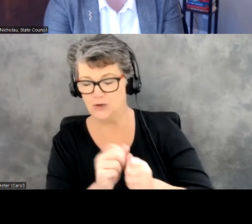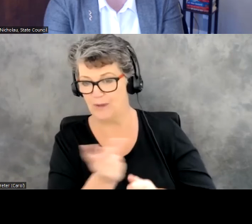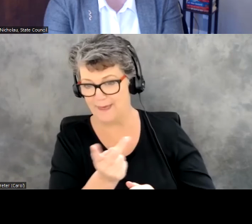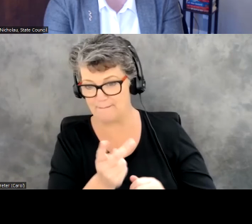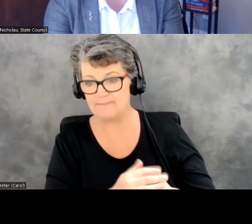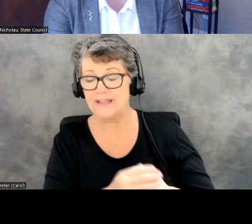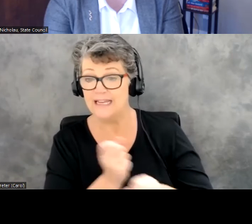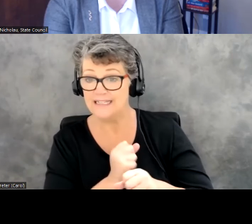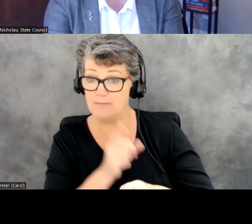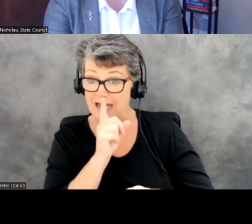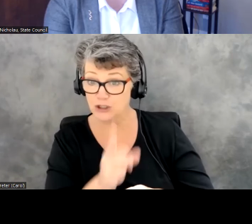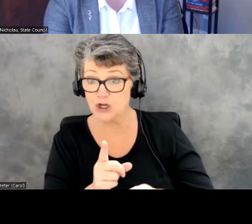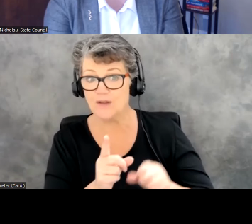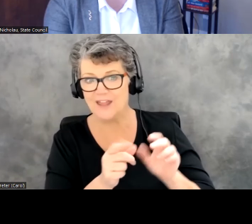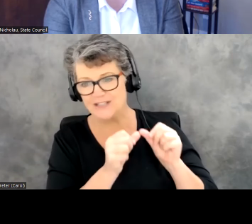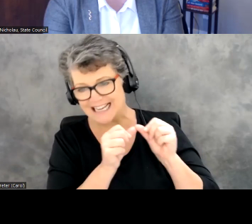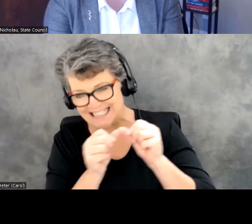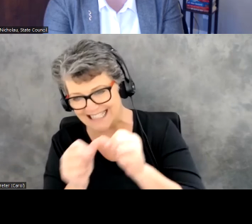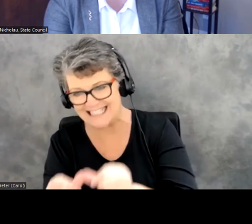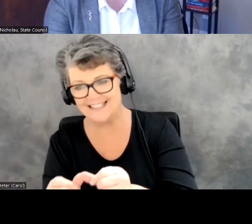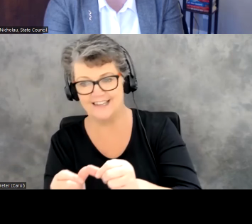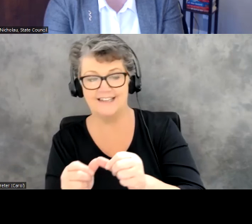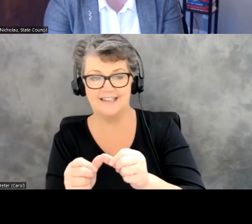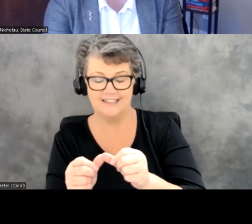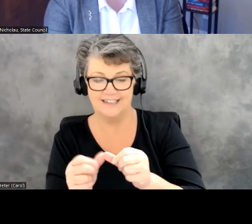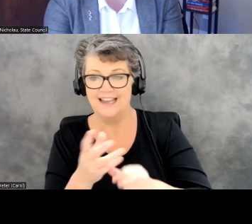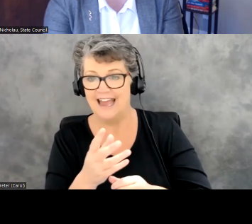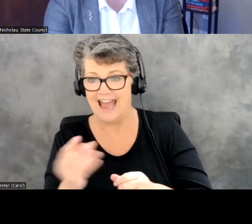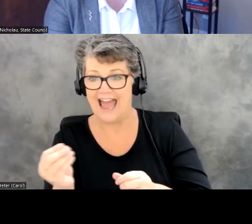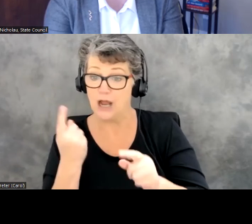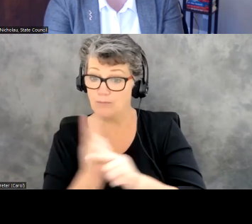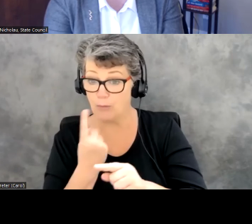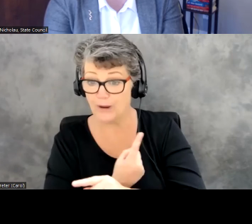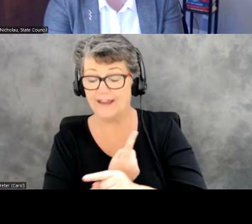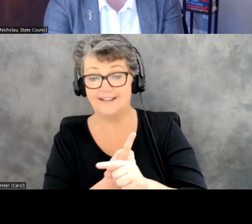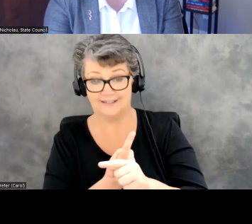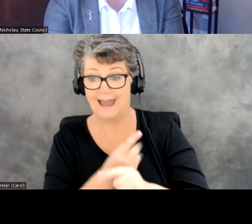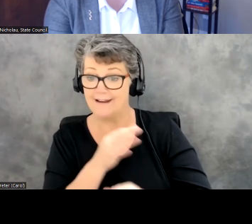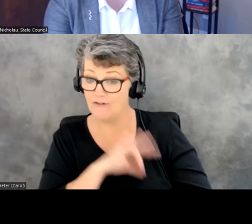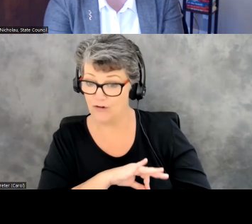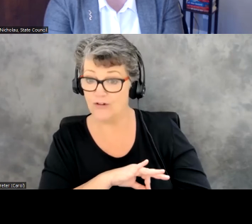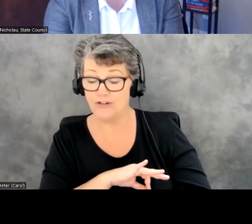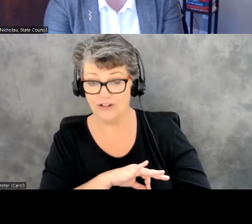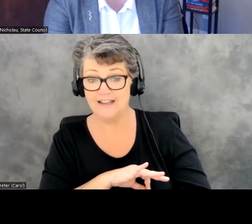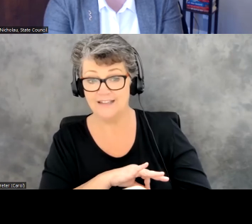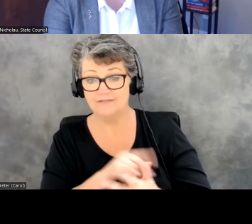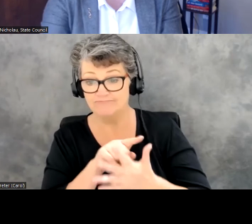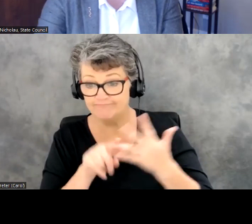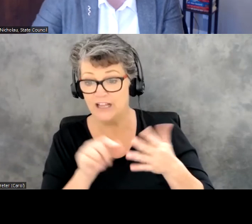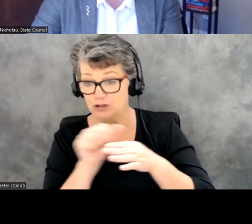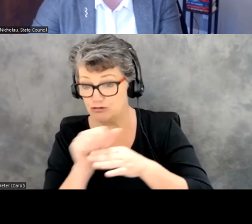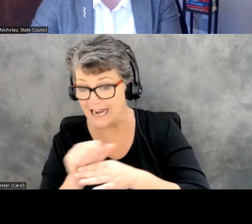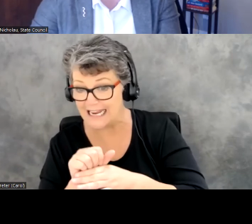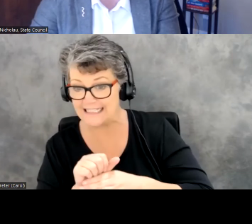to make sure that there's a consistent and appropriate and helpful series of trainings